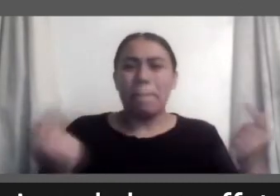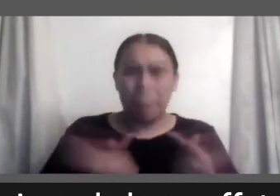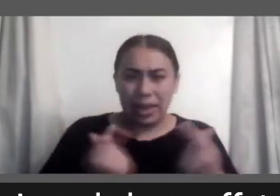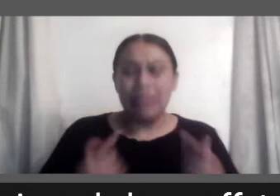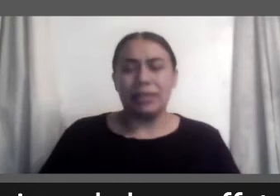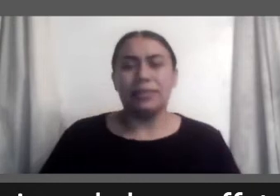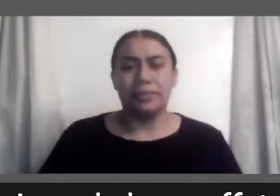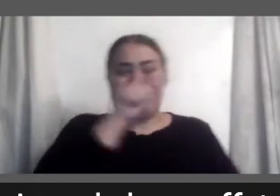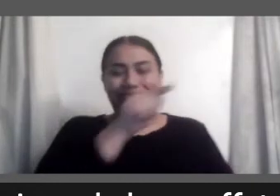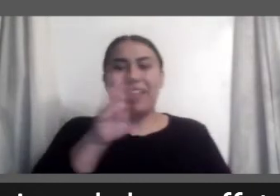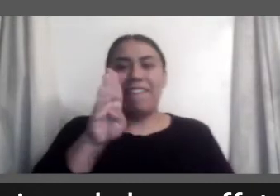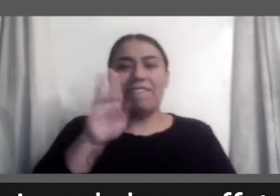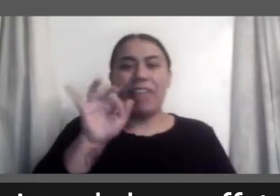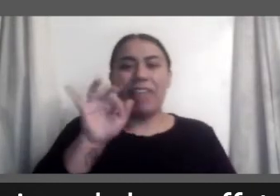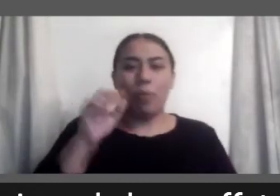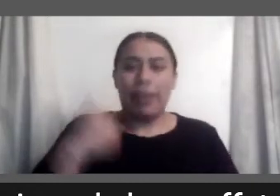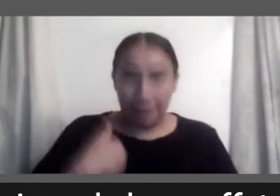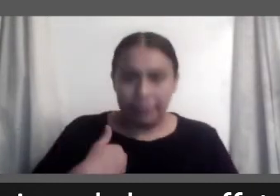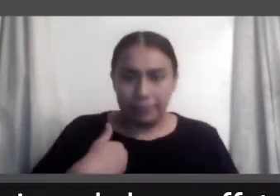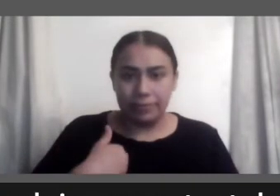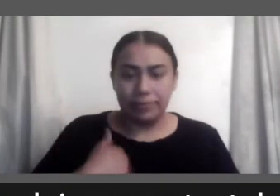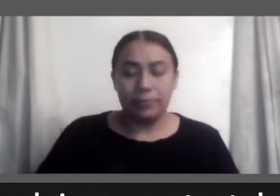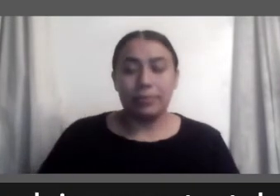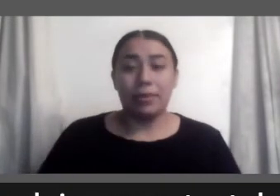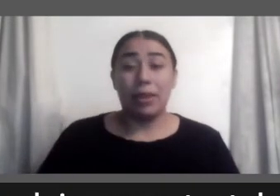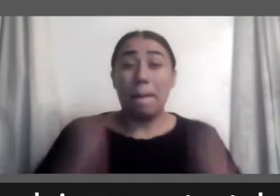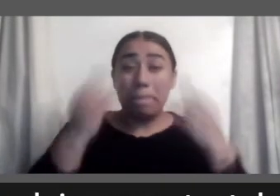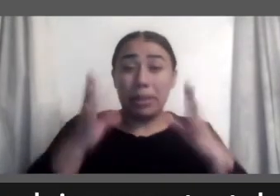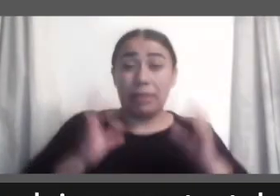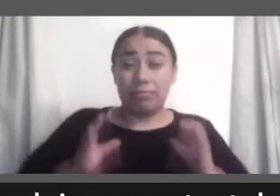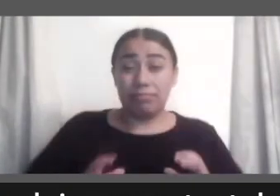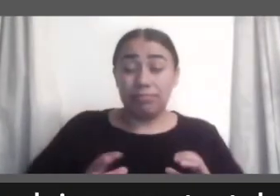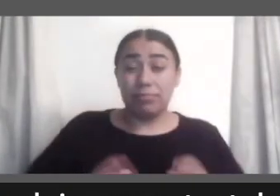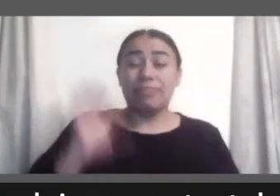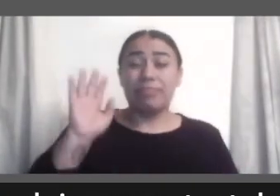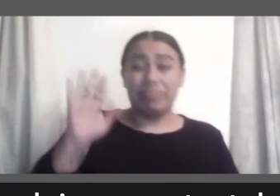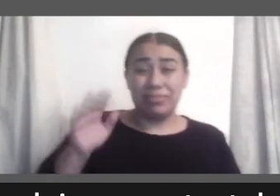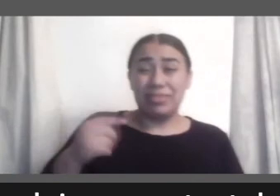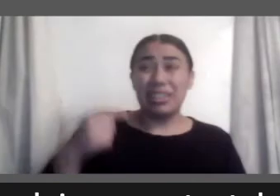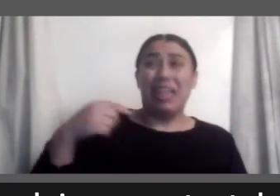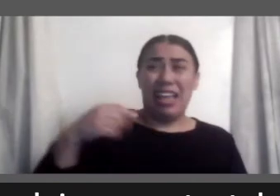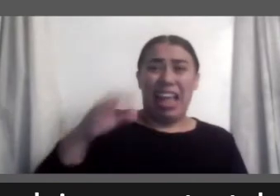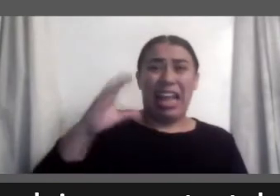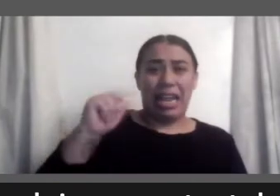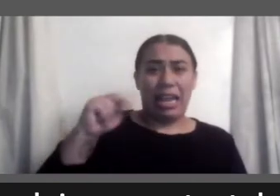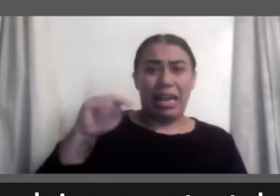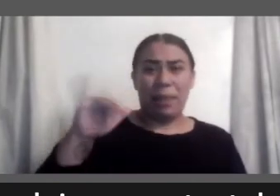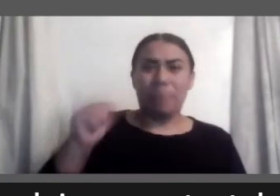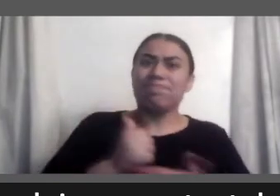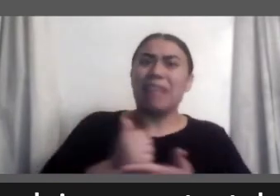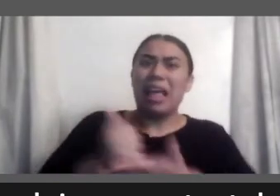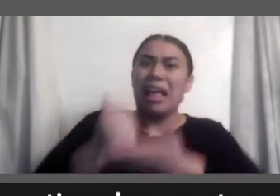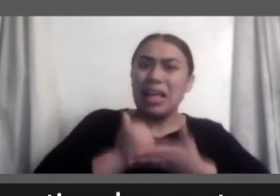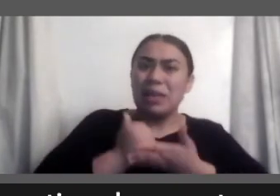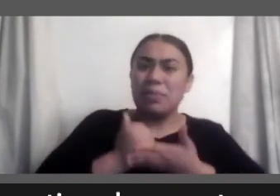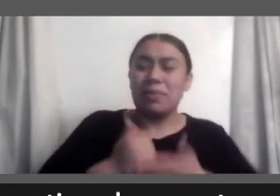relieving pain or because of their adverse side effects. So many of our own patients with fibromyalgia report benefits from medical